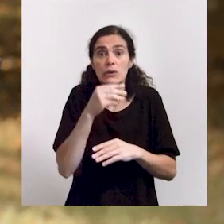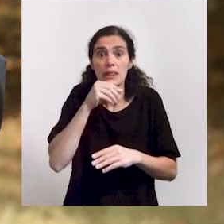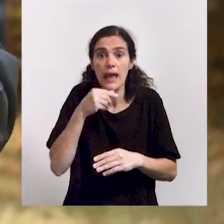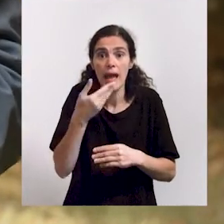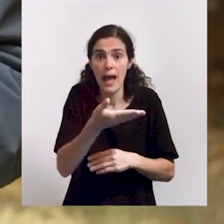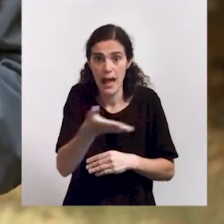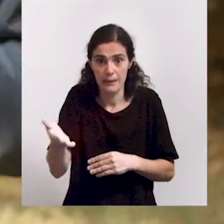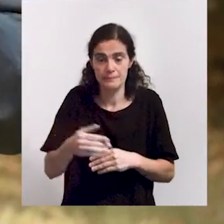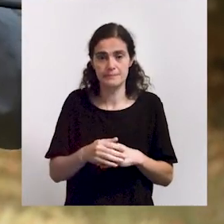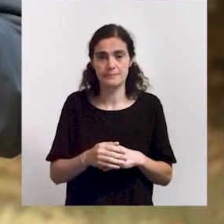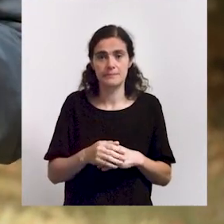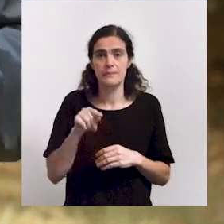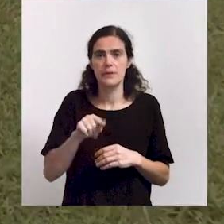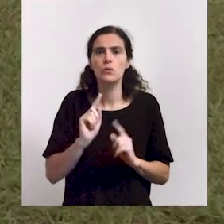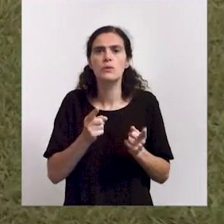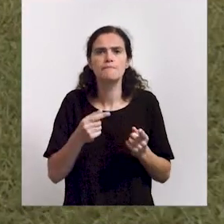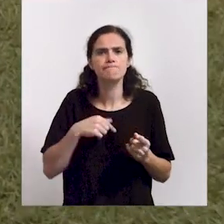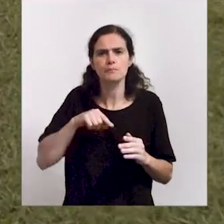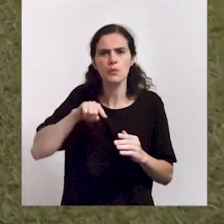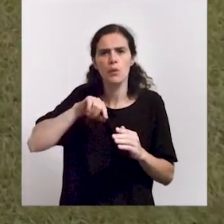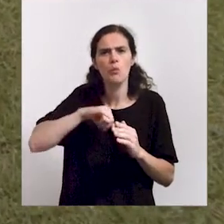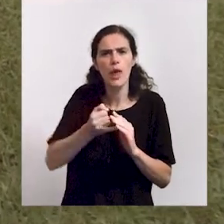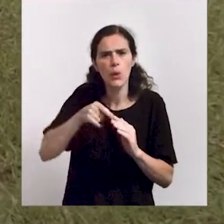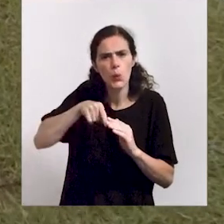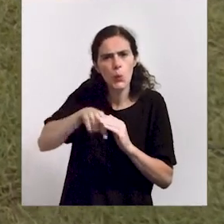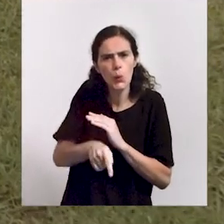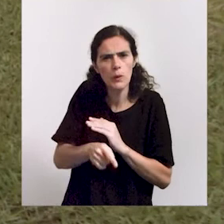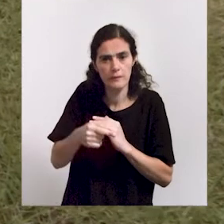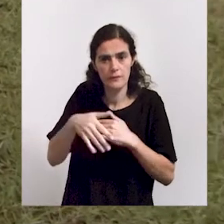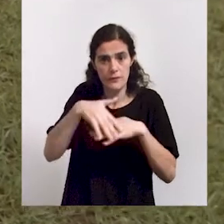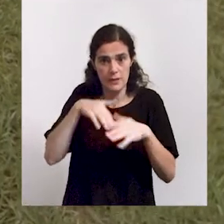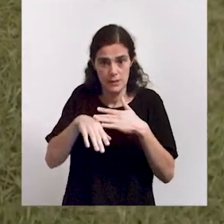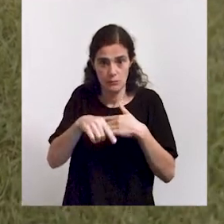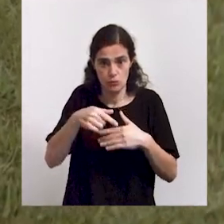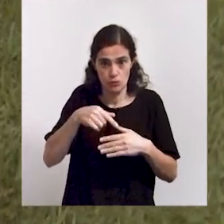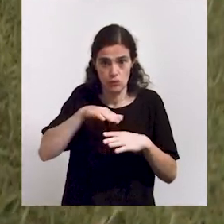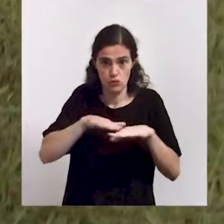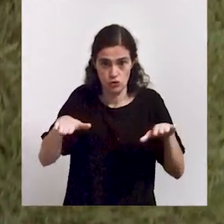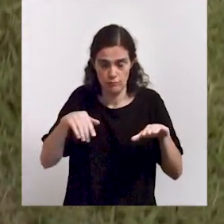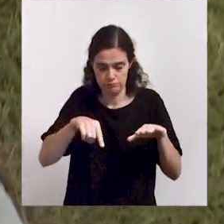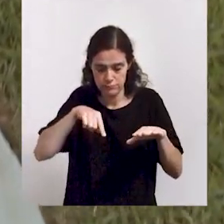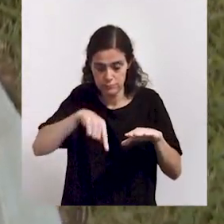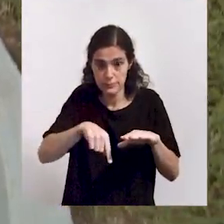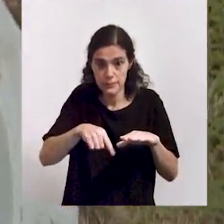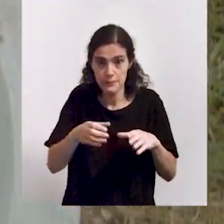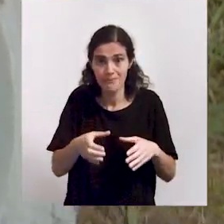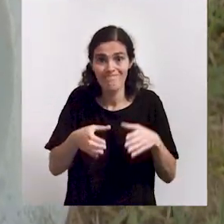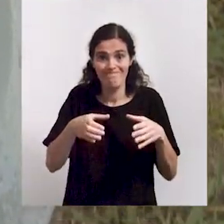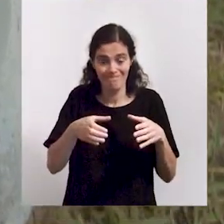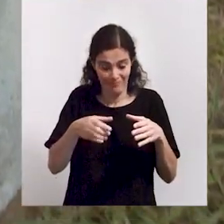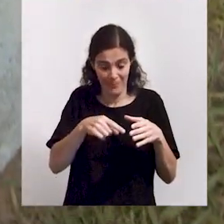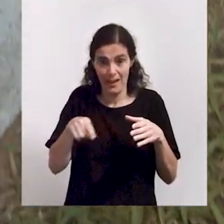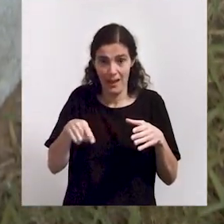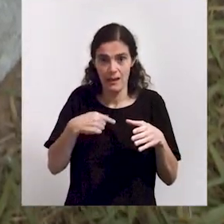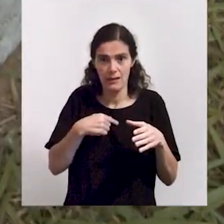we have is a deep hole that we manage in the ground, and at the bottom of this hole, covering